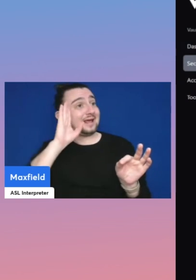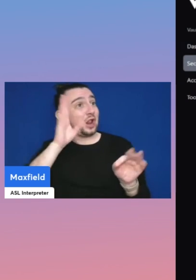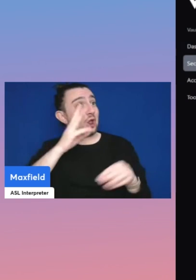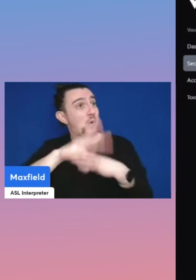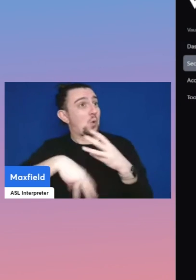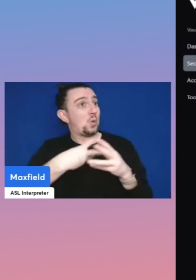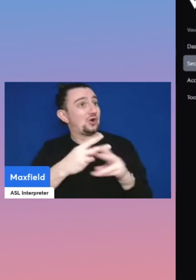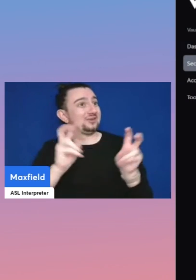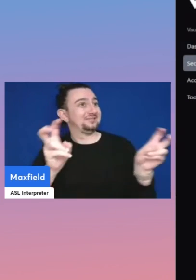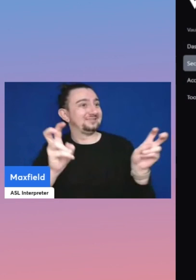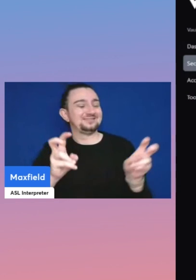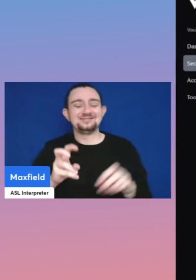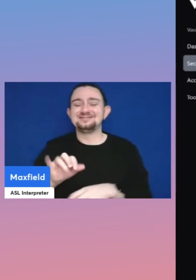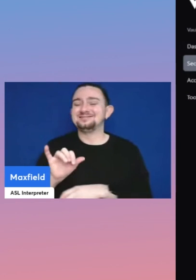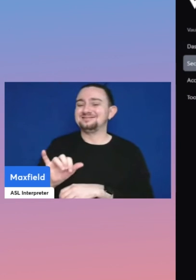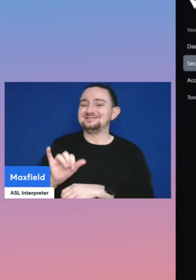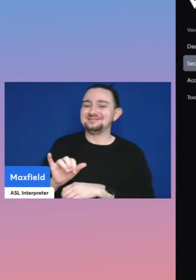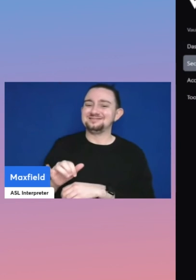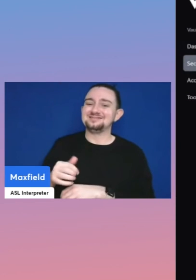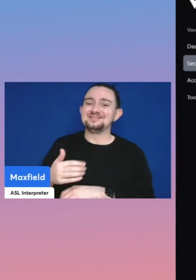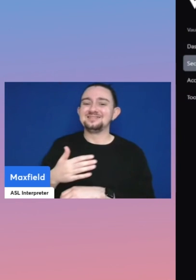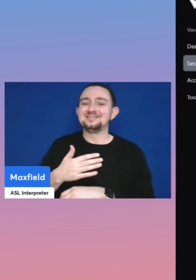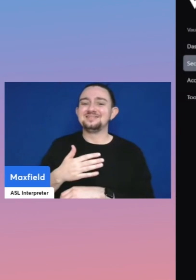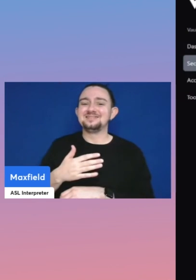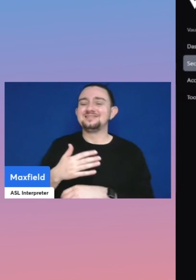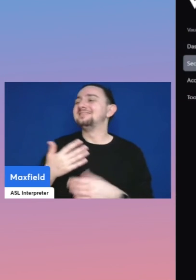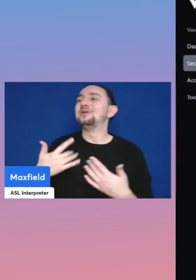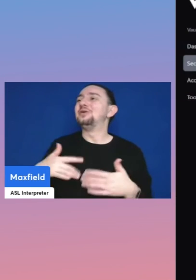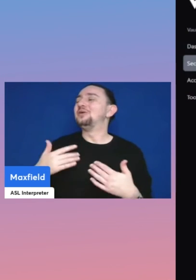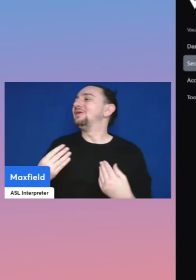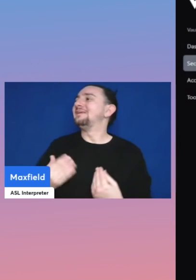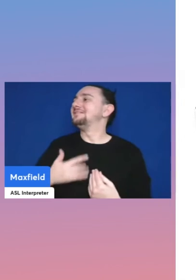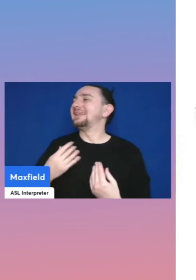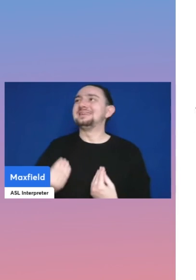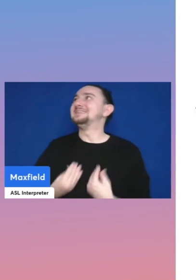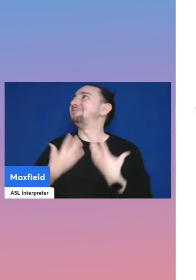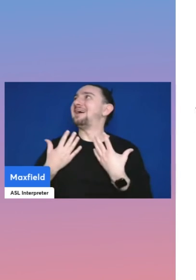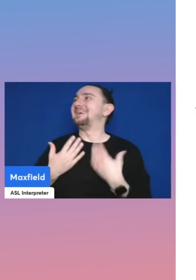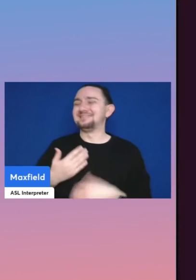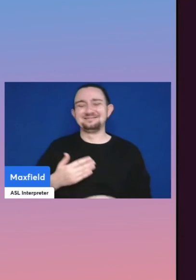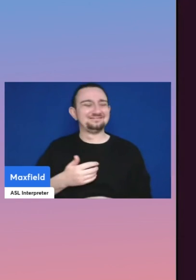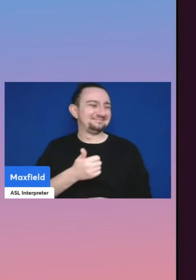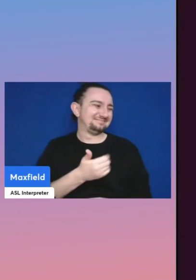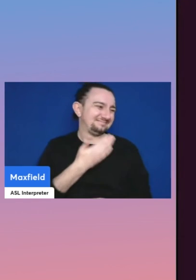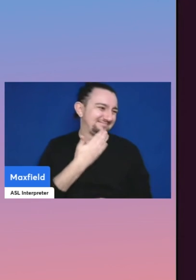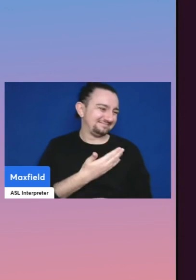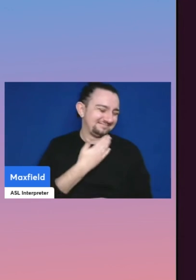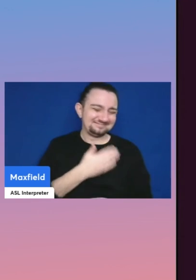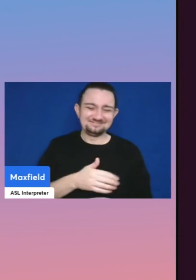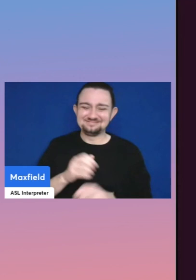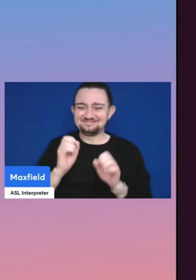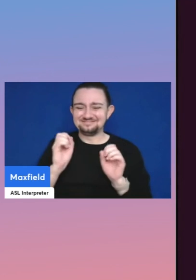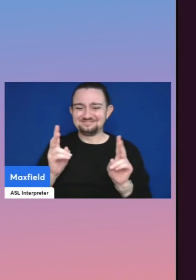I don't think I've been so inspired. It's good. Okay.